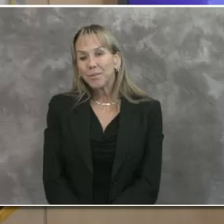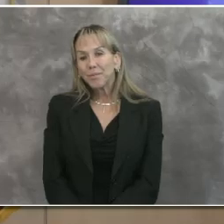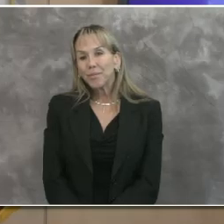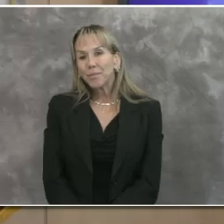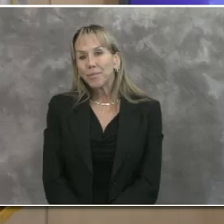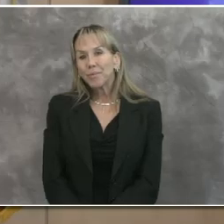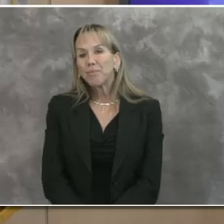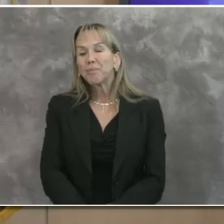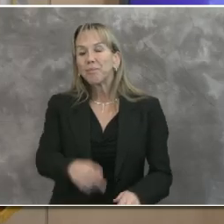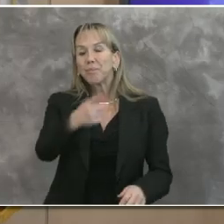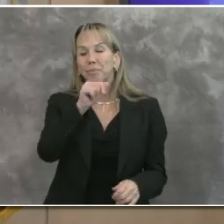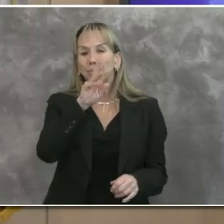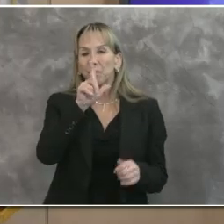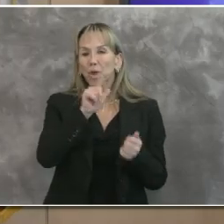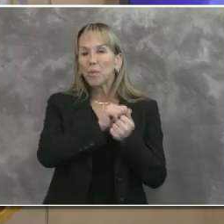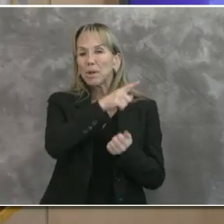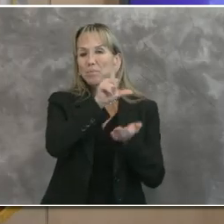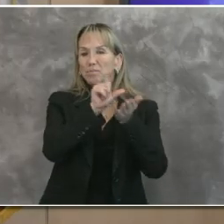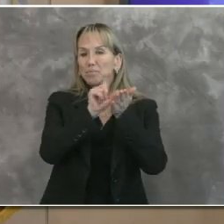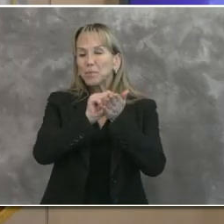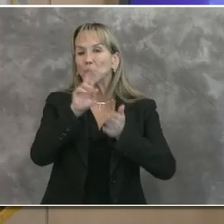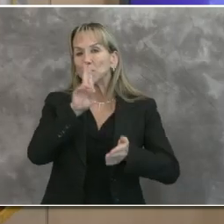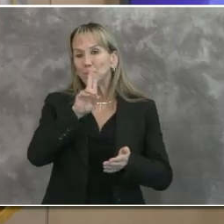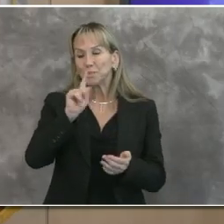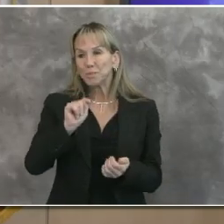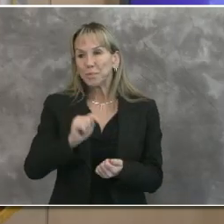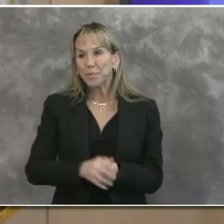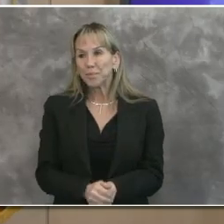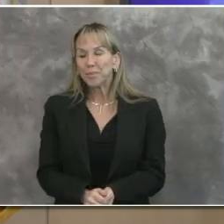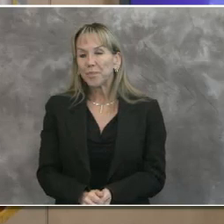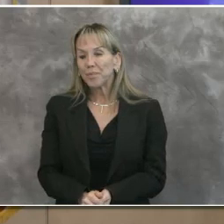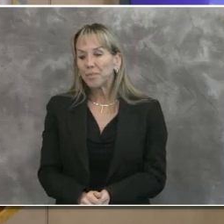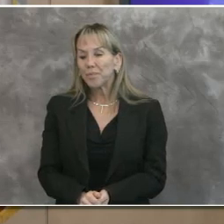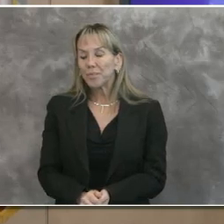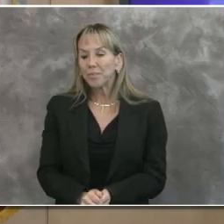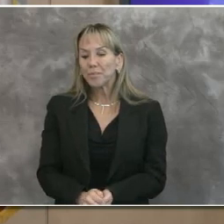Paul Sisson with the Union Tribune, please state your question.